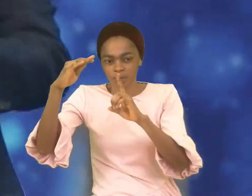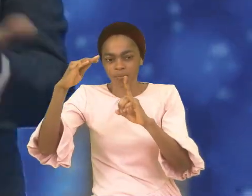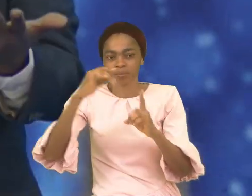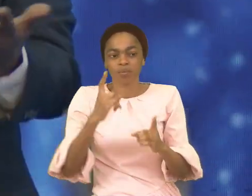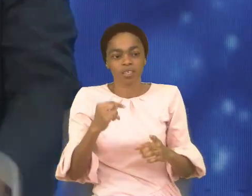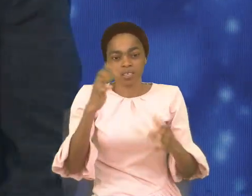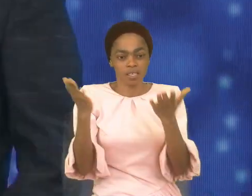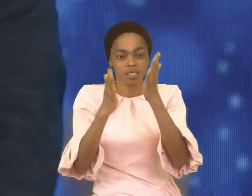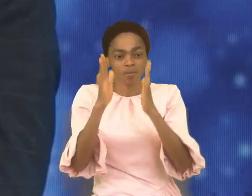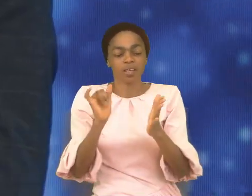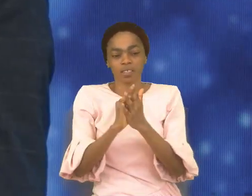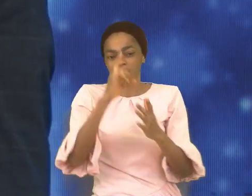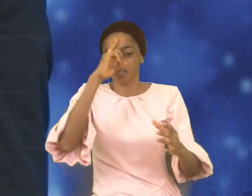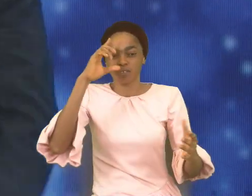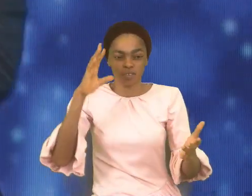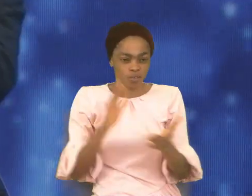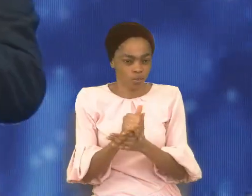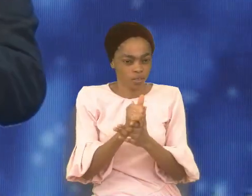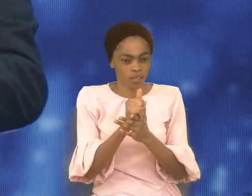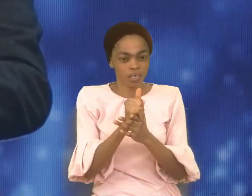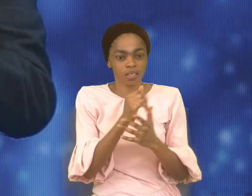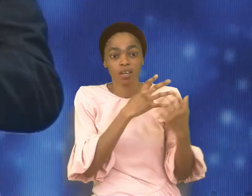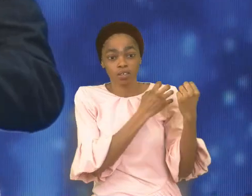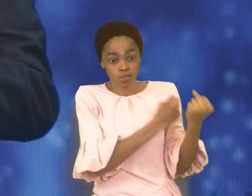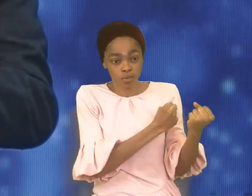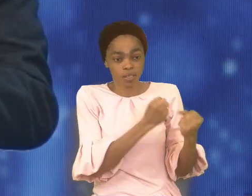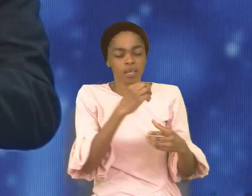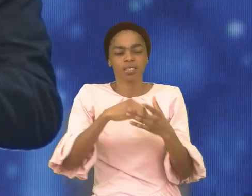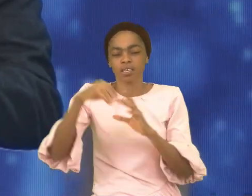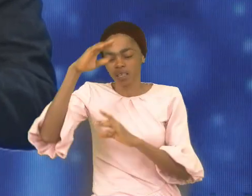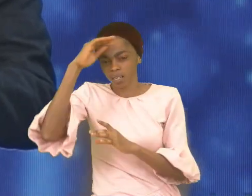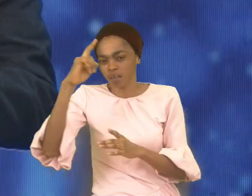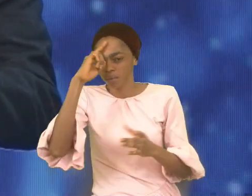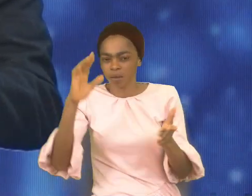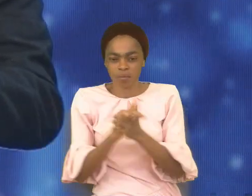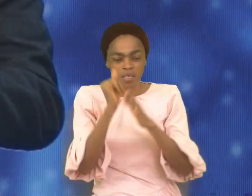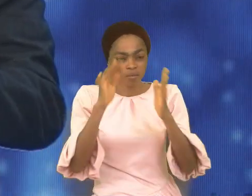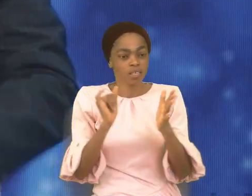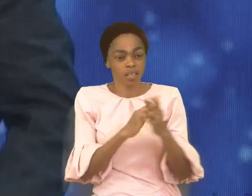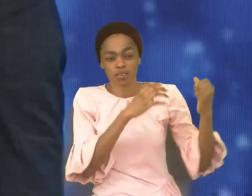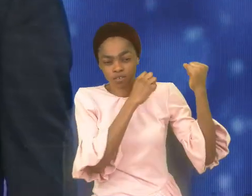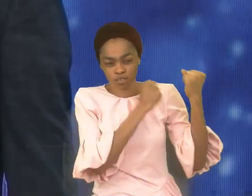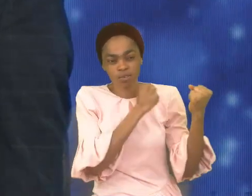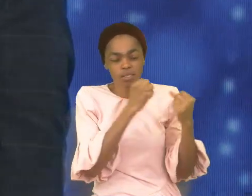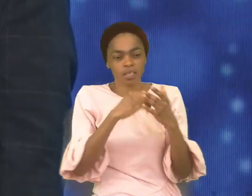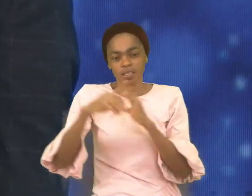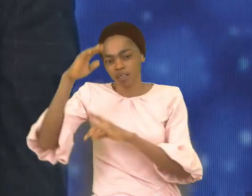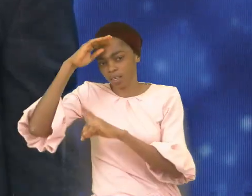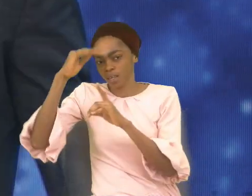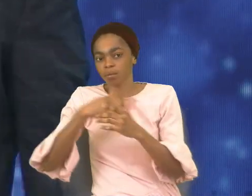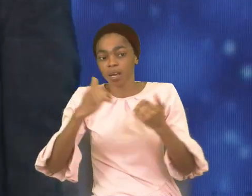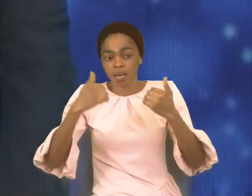that trusted in him, and have changed the king's word and yielded